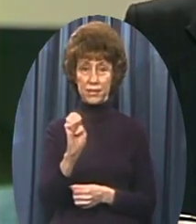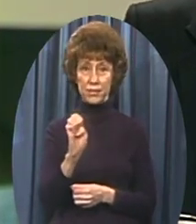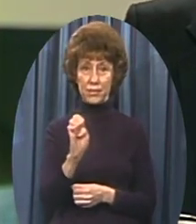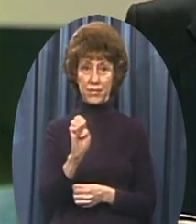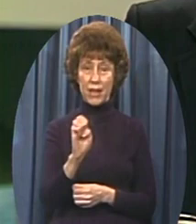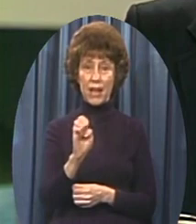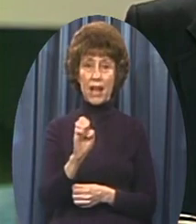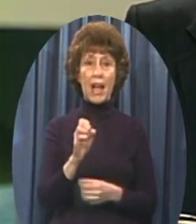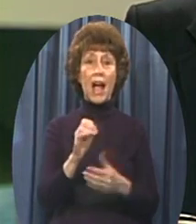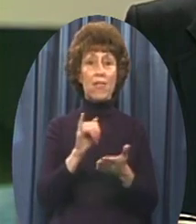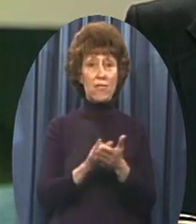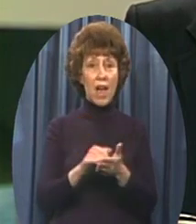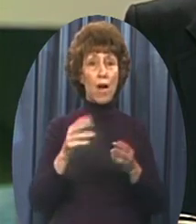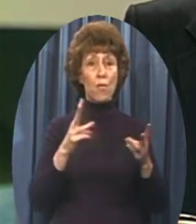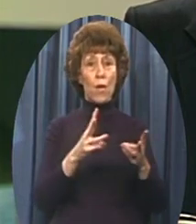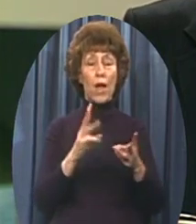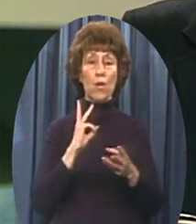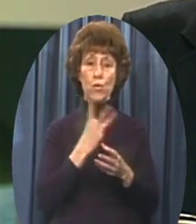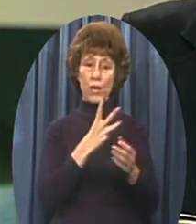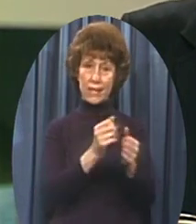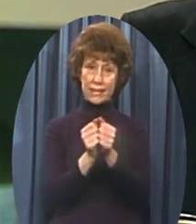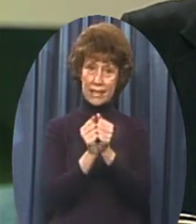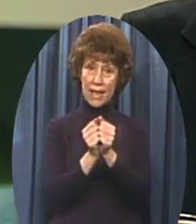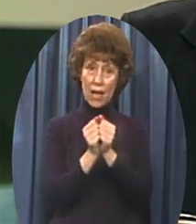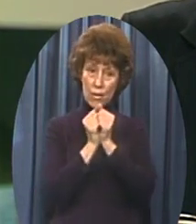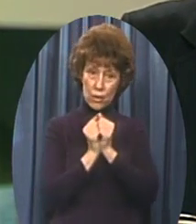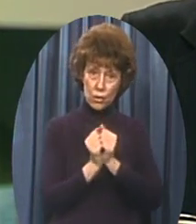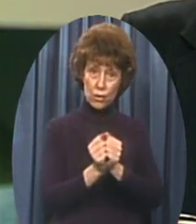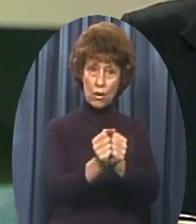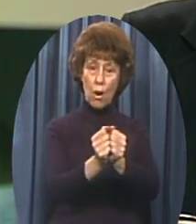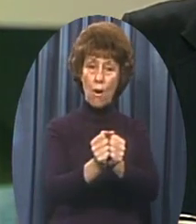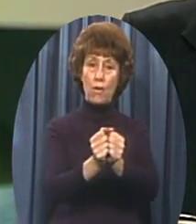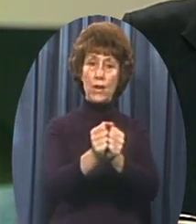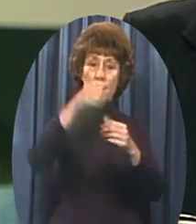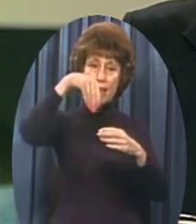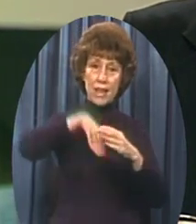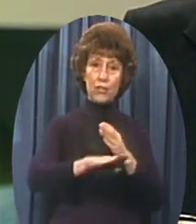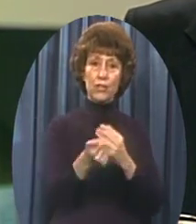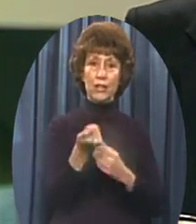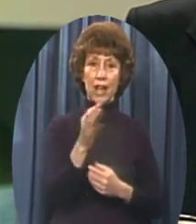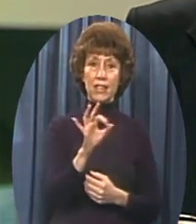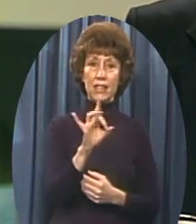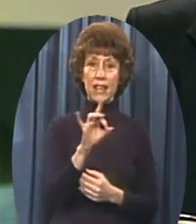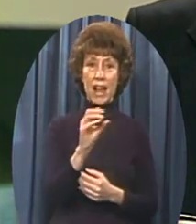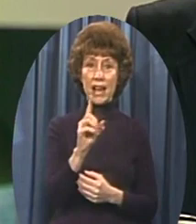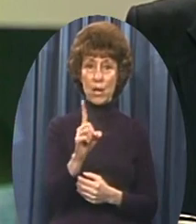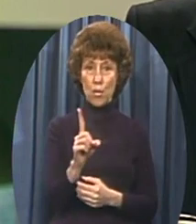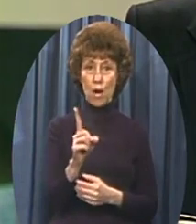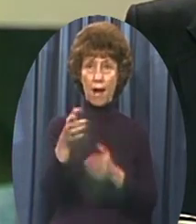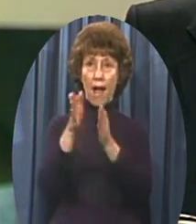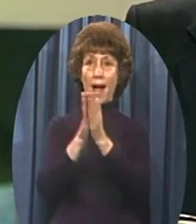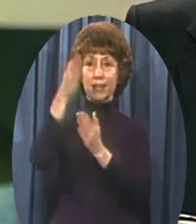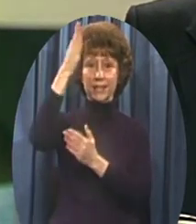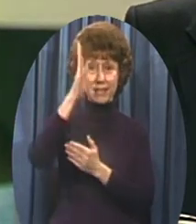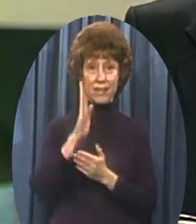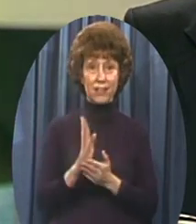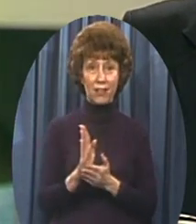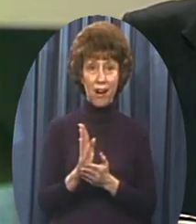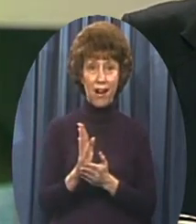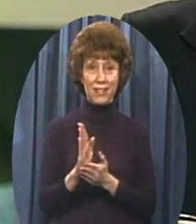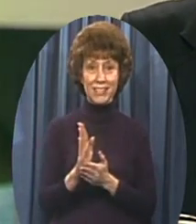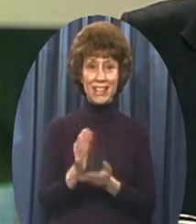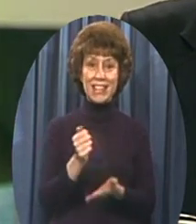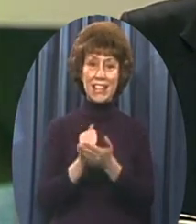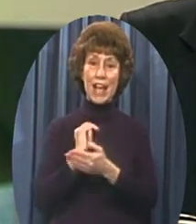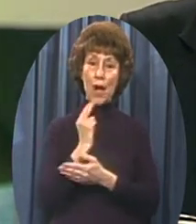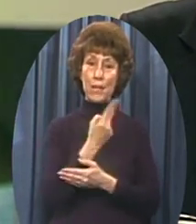1981 trusting God for things that have never happened before in a nation like ours. A return to God, a return